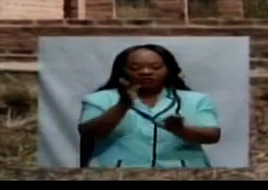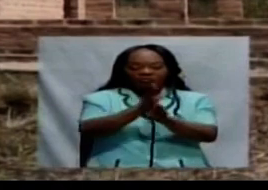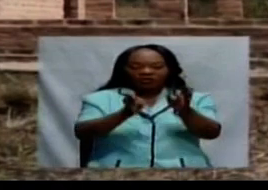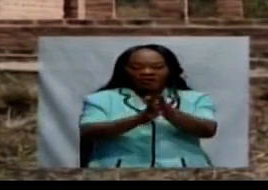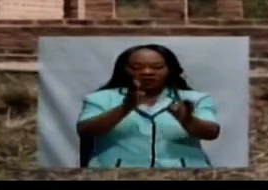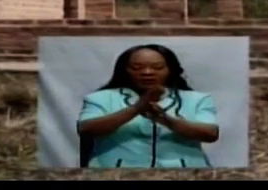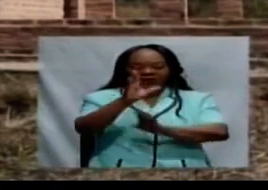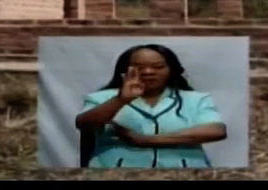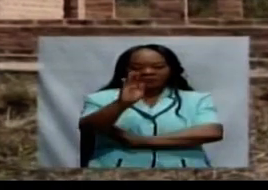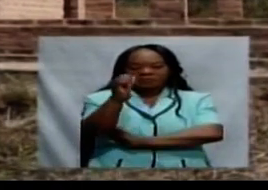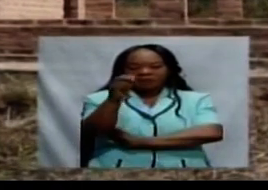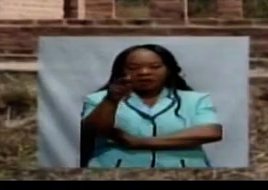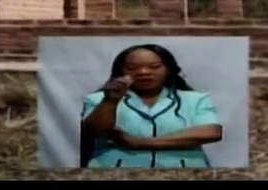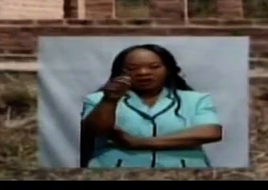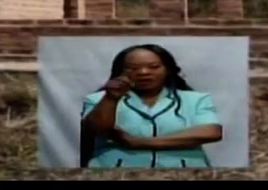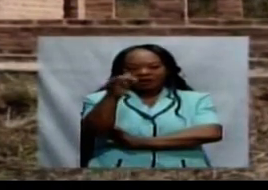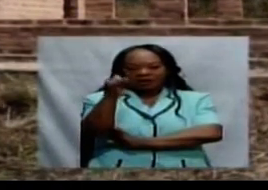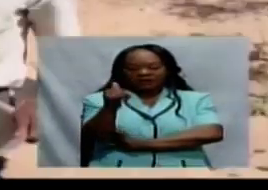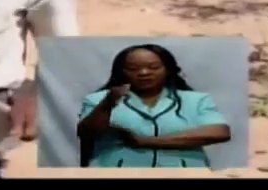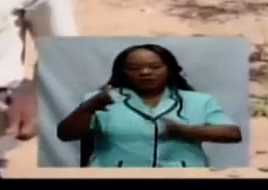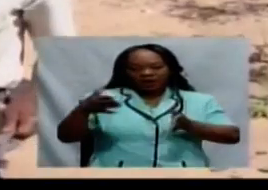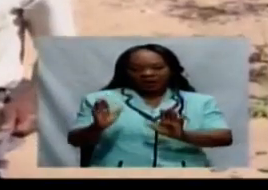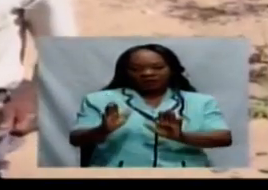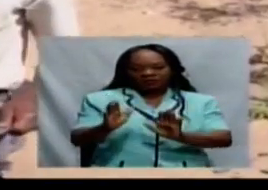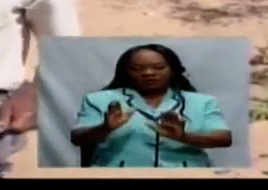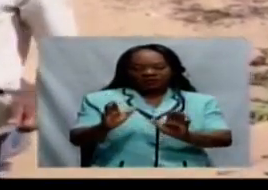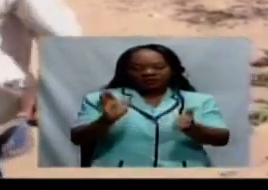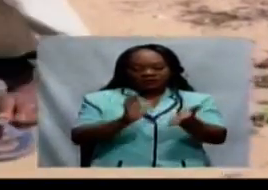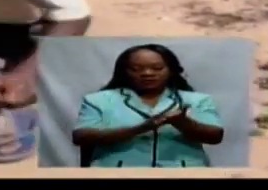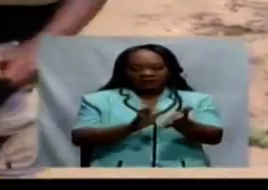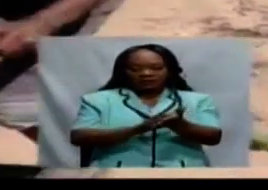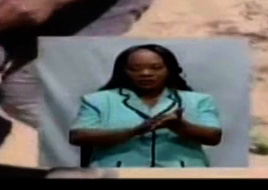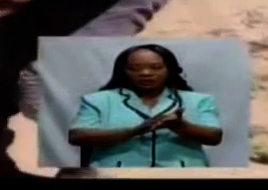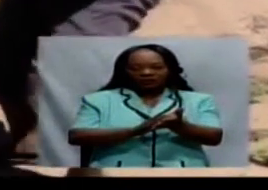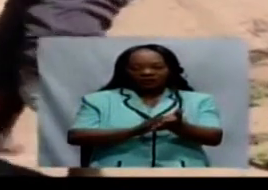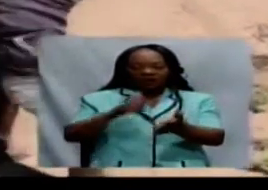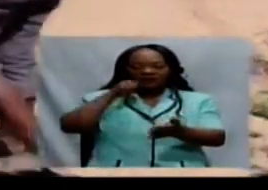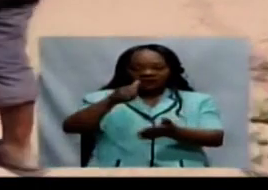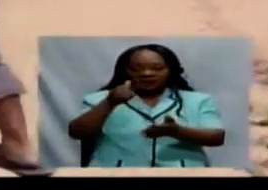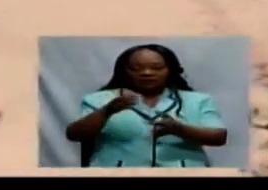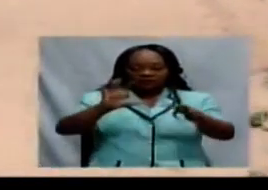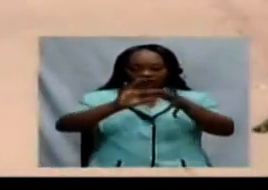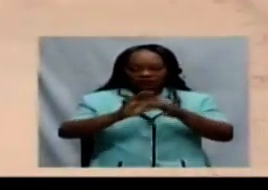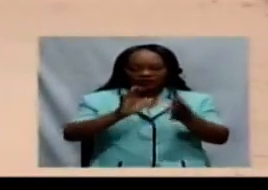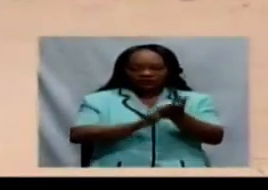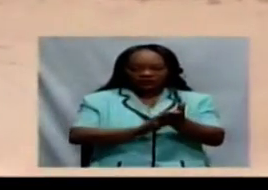Bahati constituency to allow her to continue with school as opposed to marrying her off at a tender